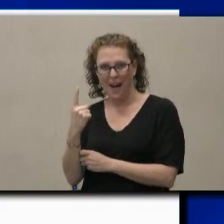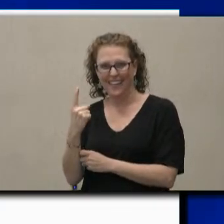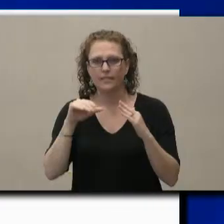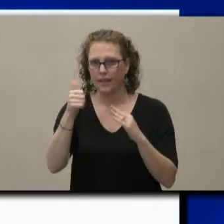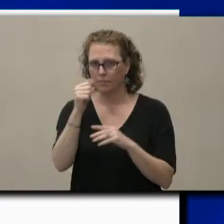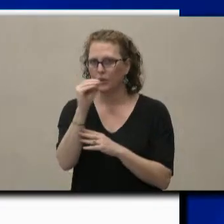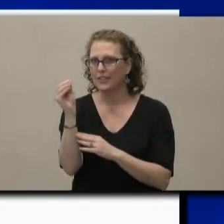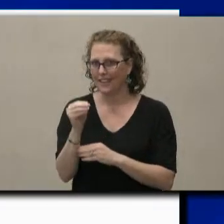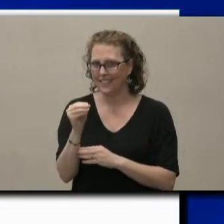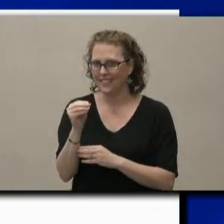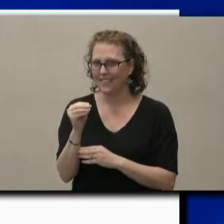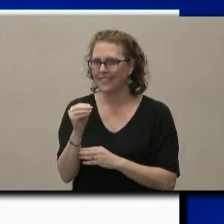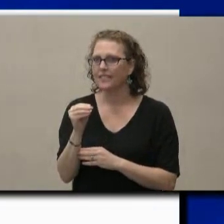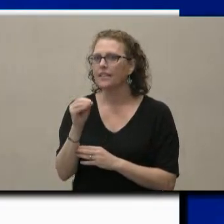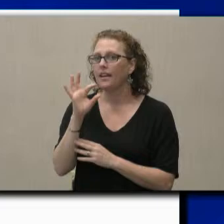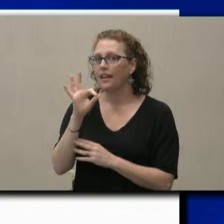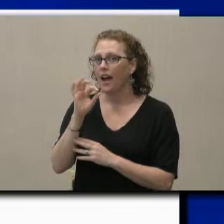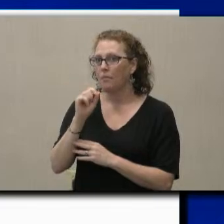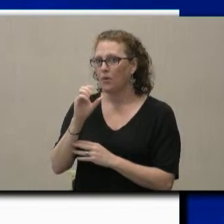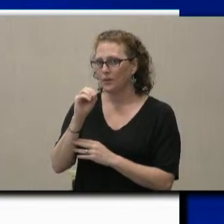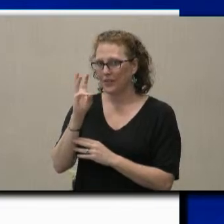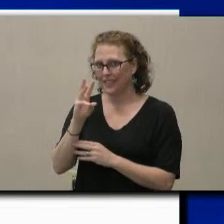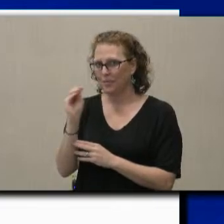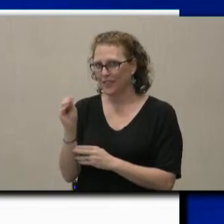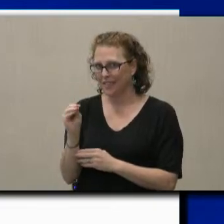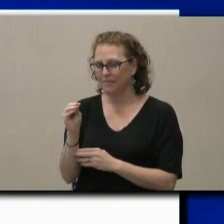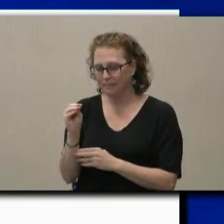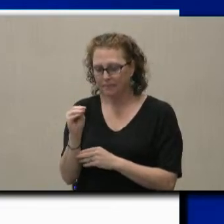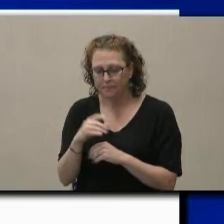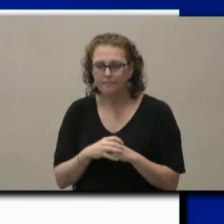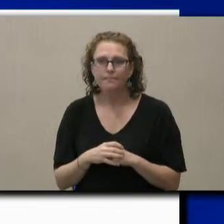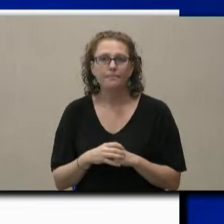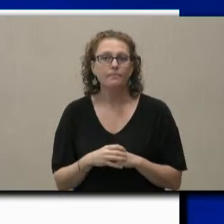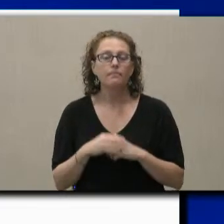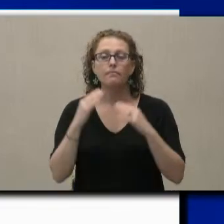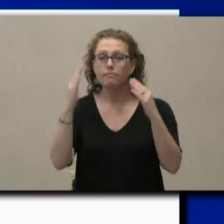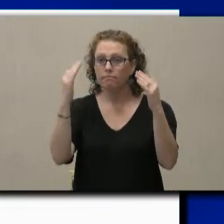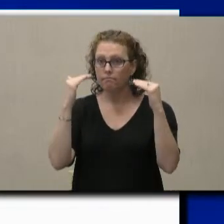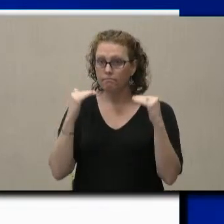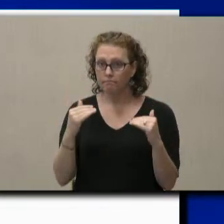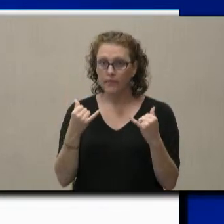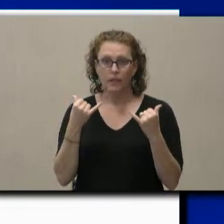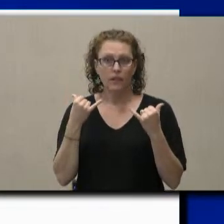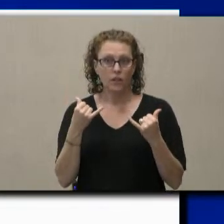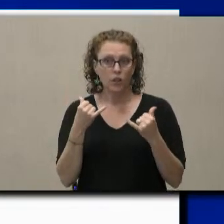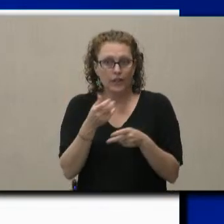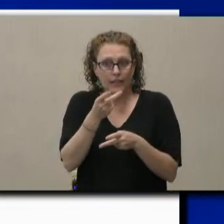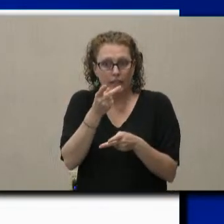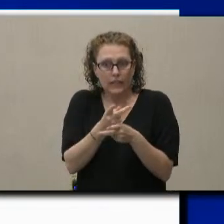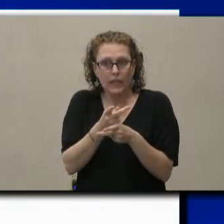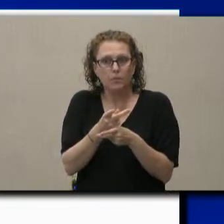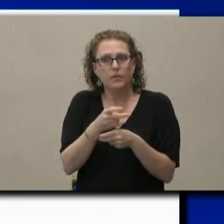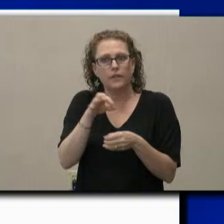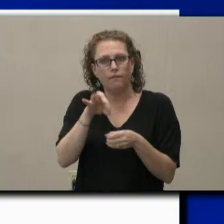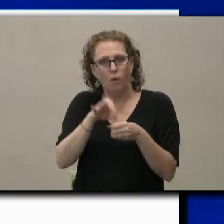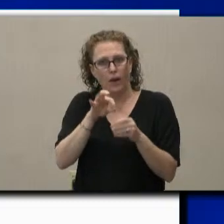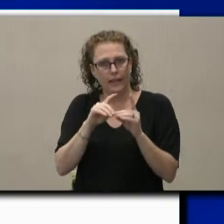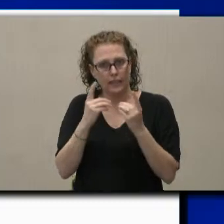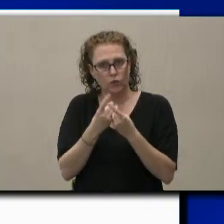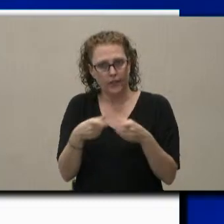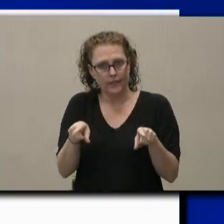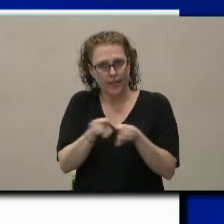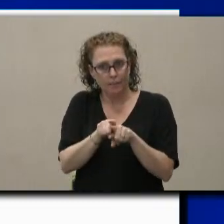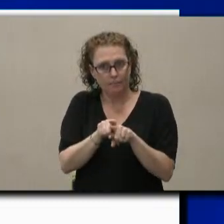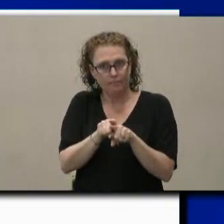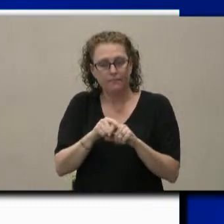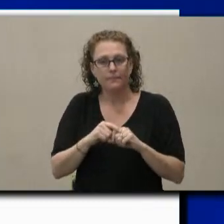you. It retains the core of the existing districts, creates compact voting districts. Small populations